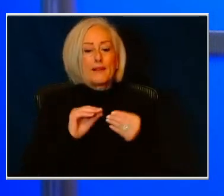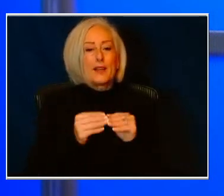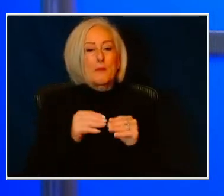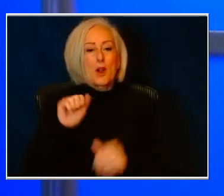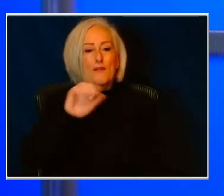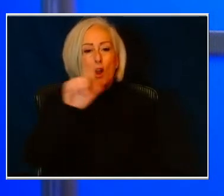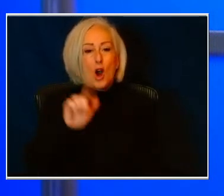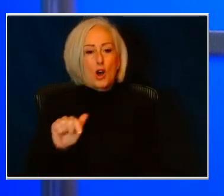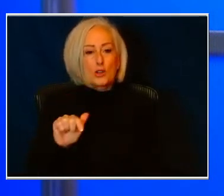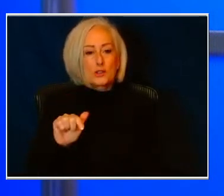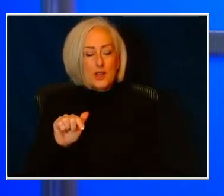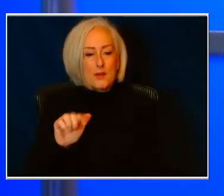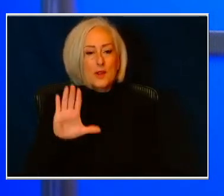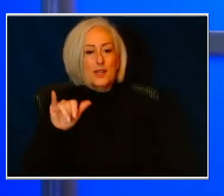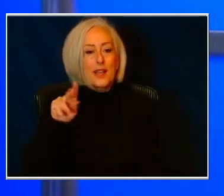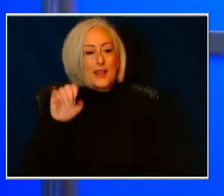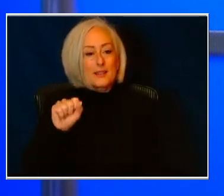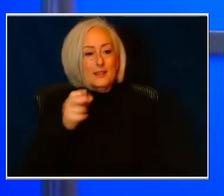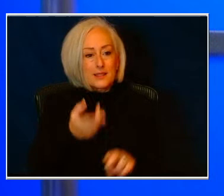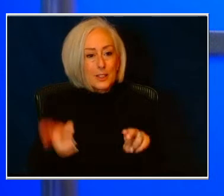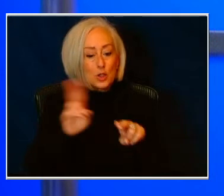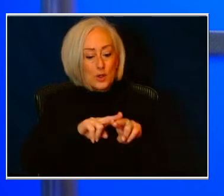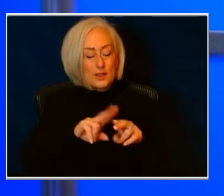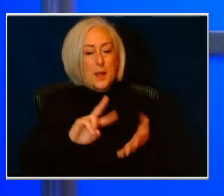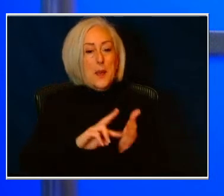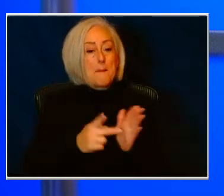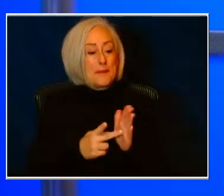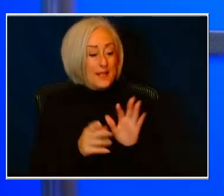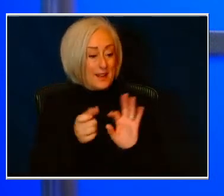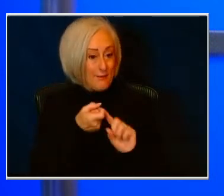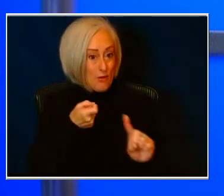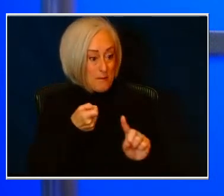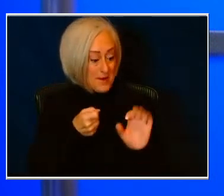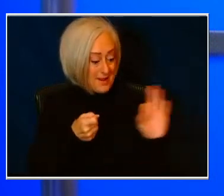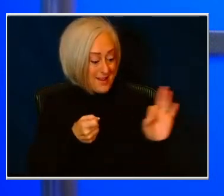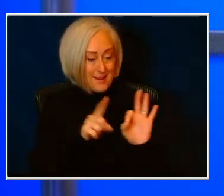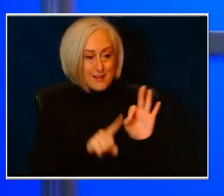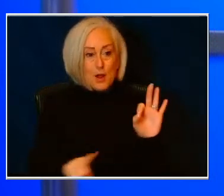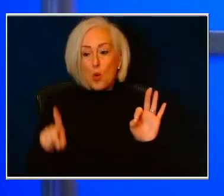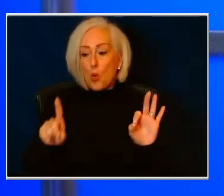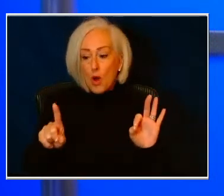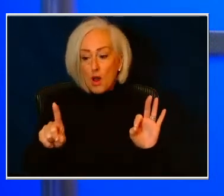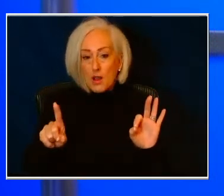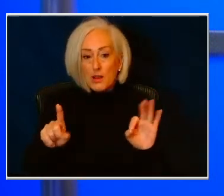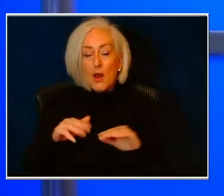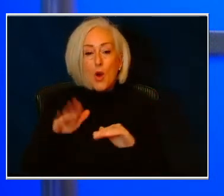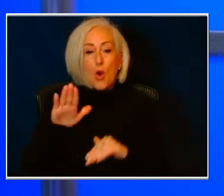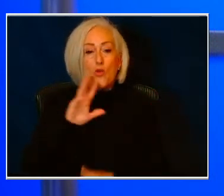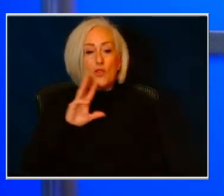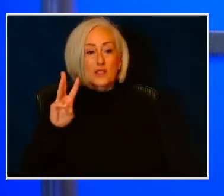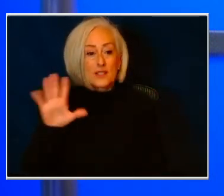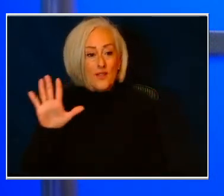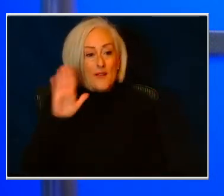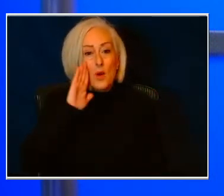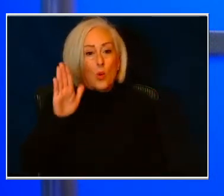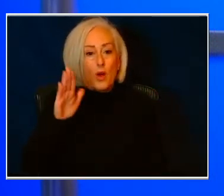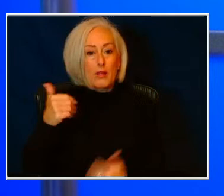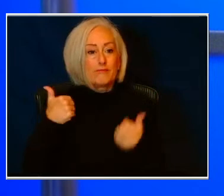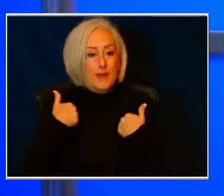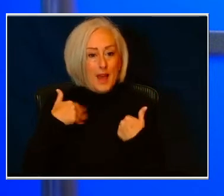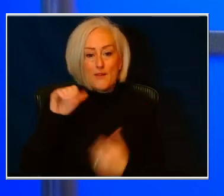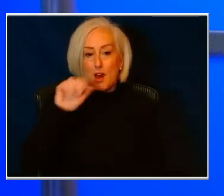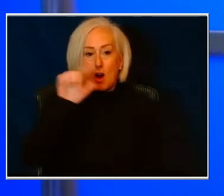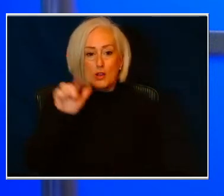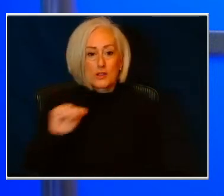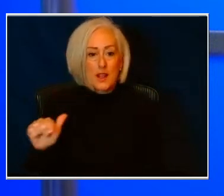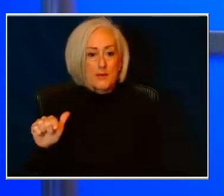1 in 9 people 65 and older has Alzheimer's. Almost 2/3 of those cases are women. All